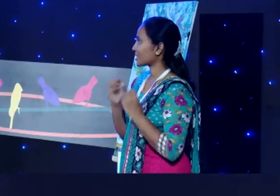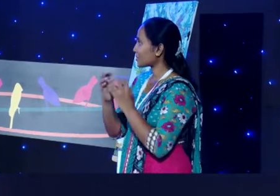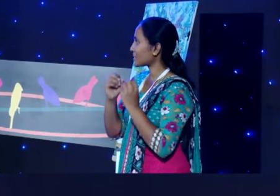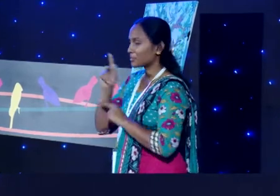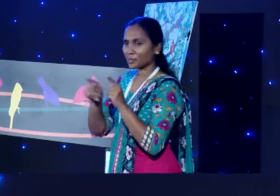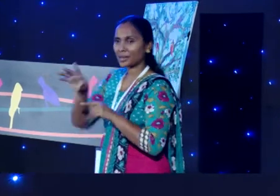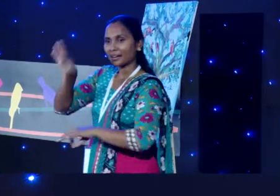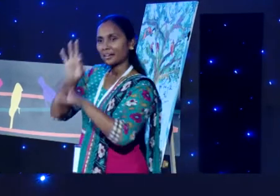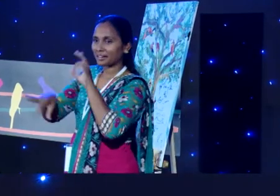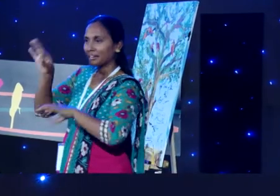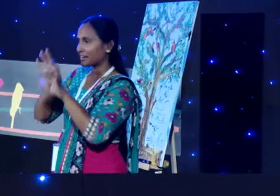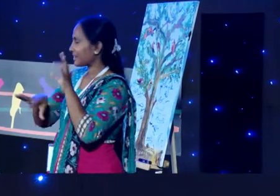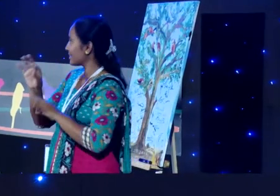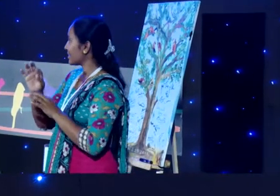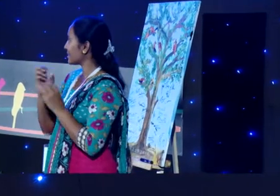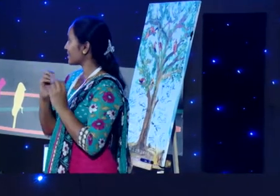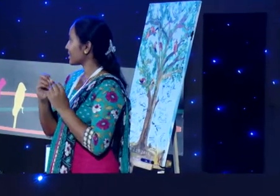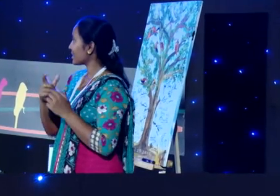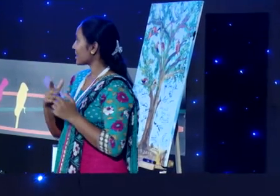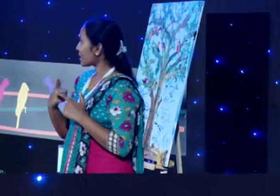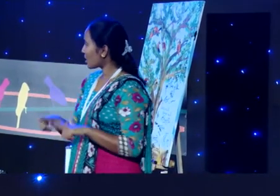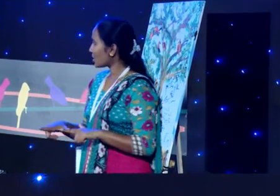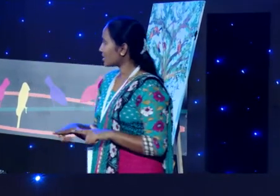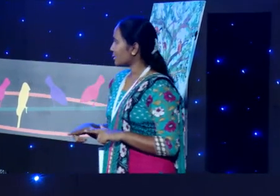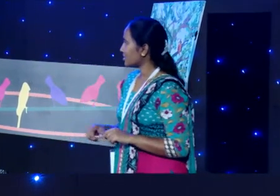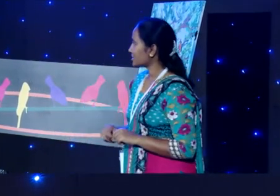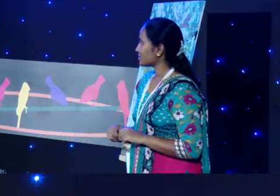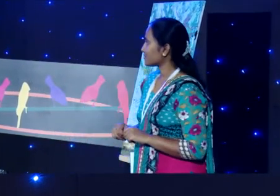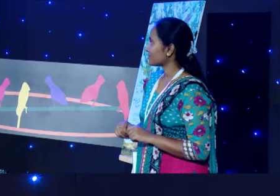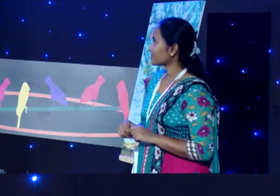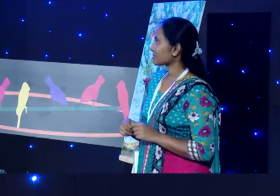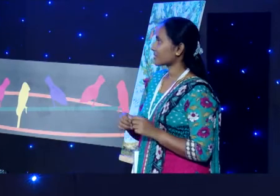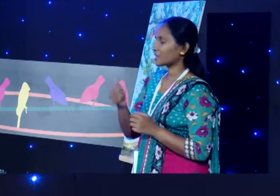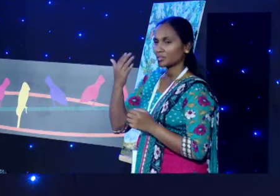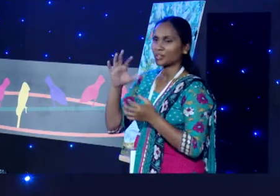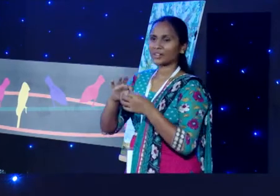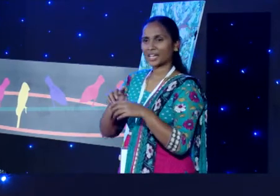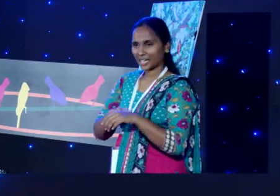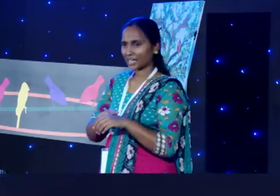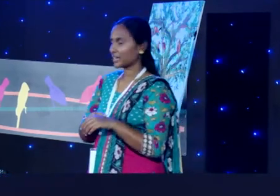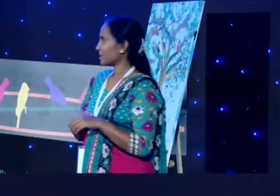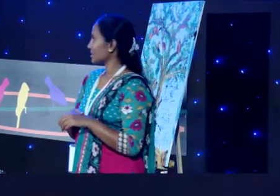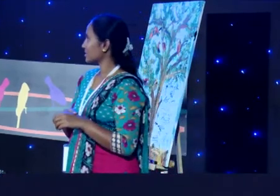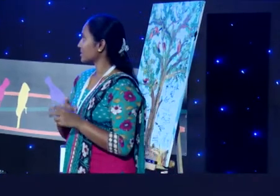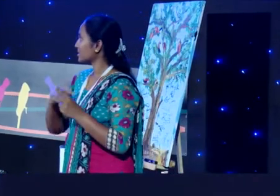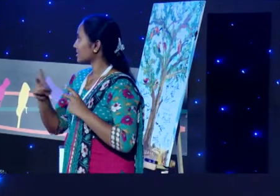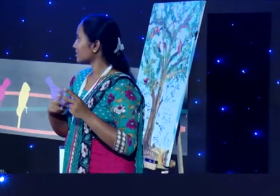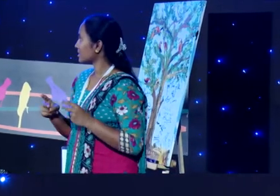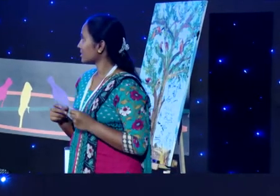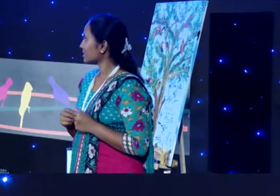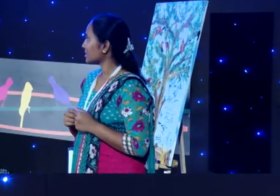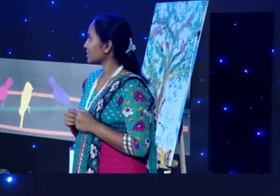picked it up. And a lot of blogs picked it up. Was featured on Time magazine and a lot of these places. For the first time I